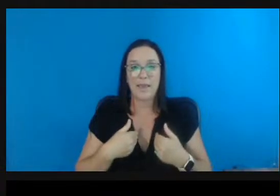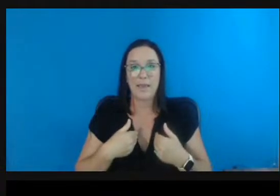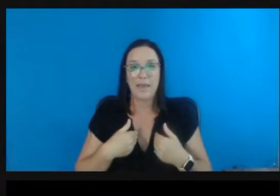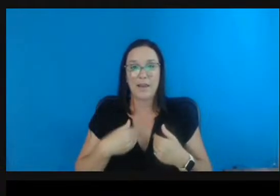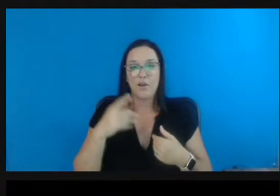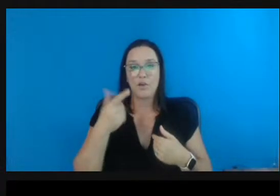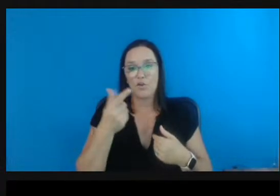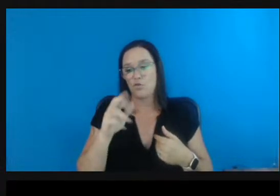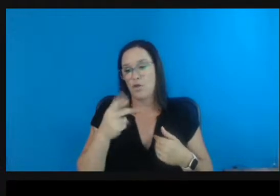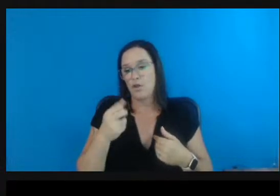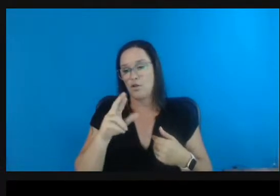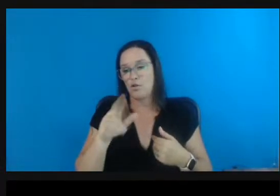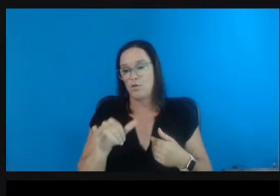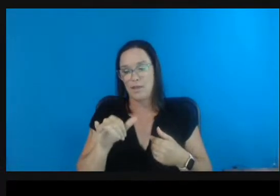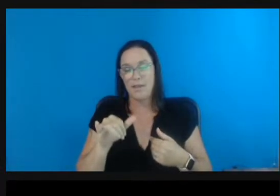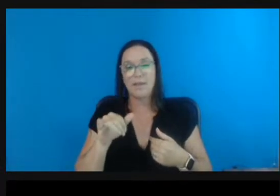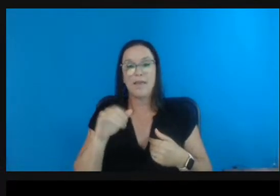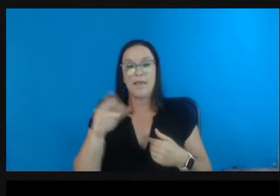a